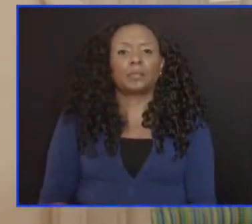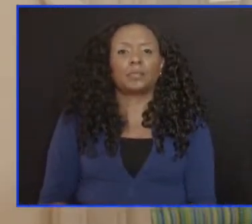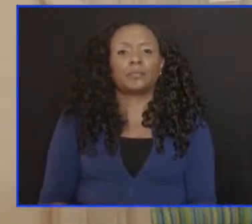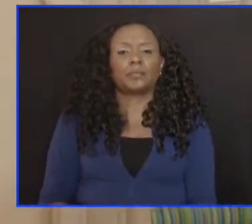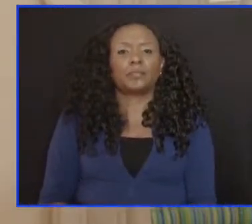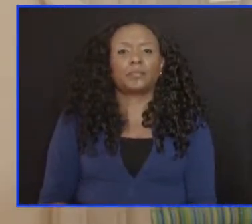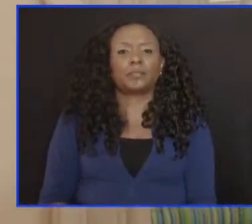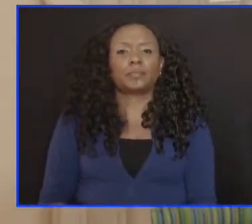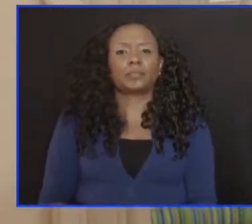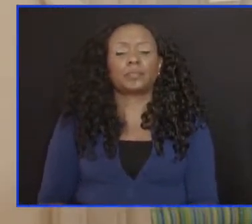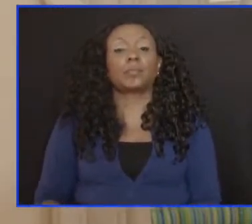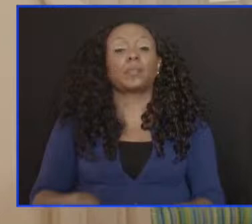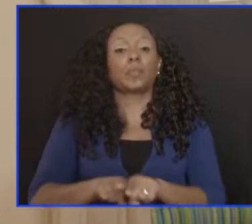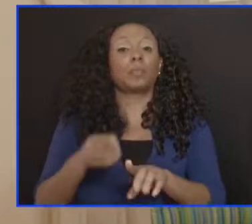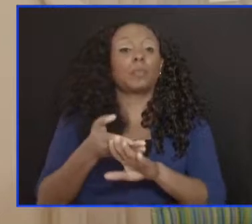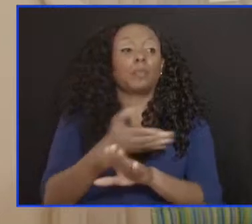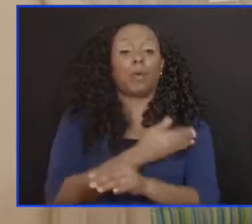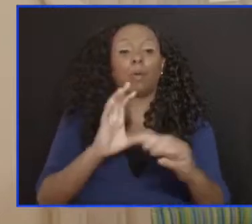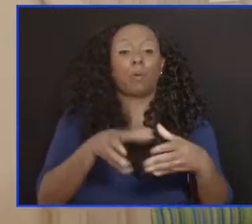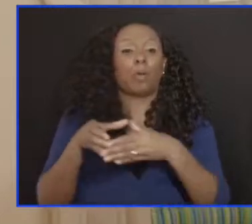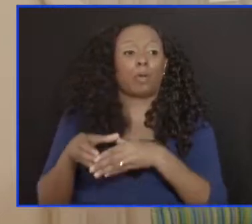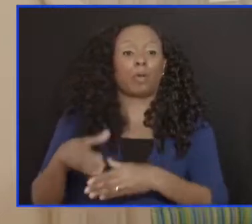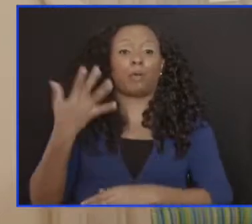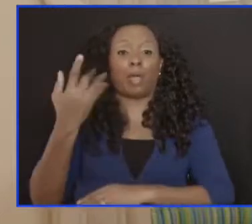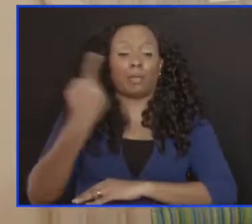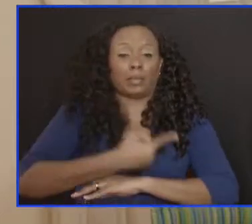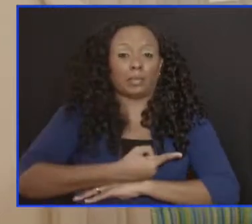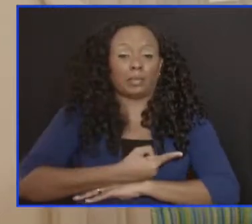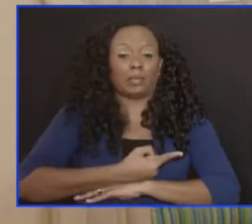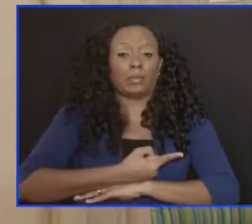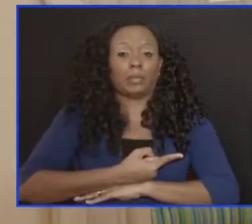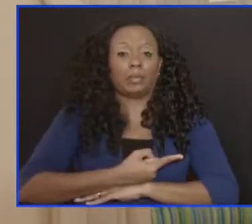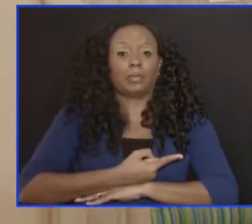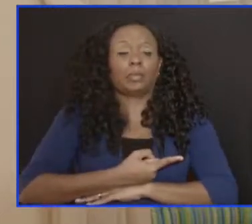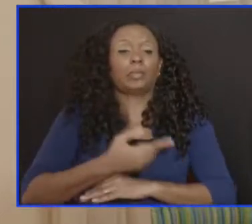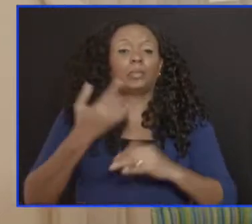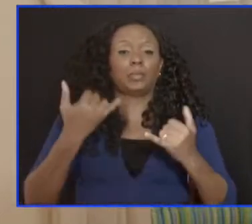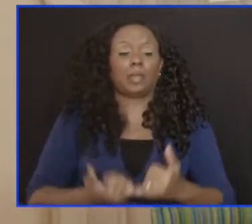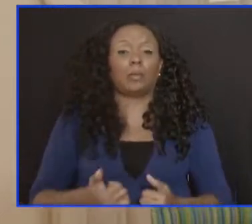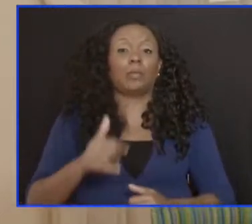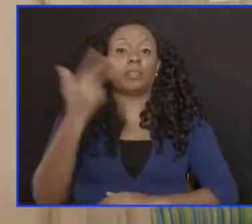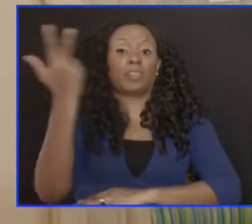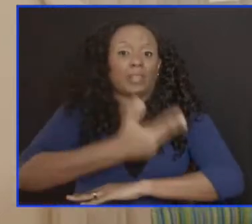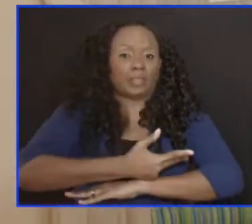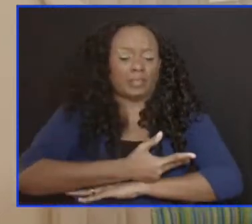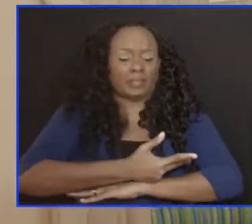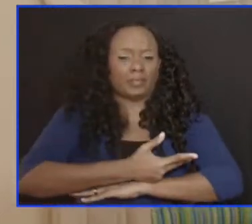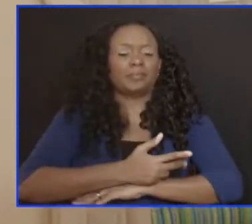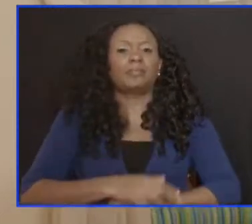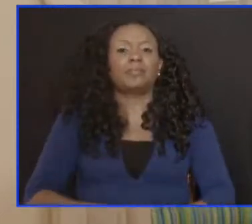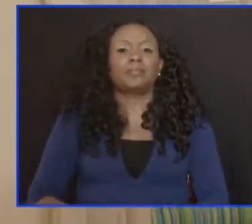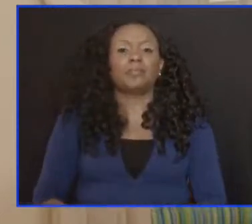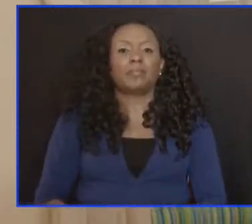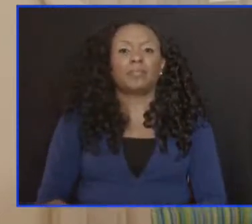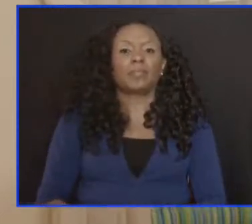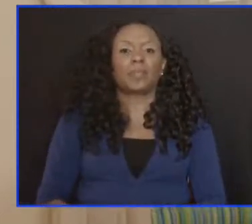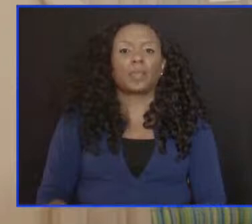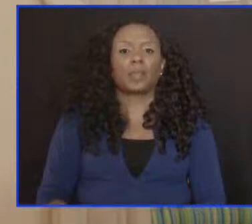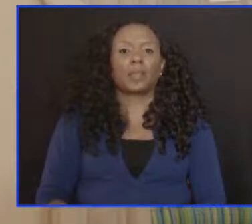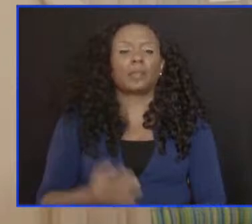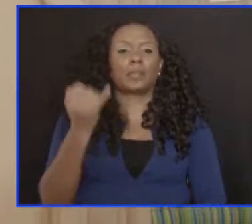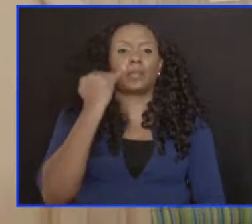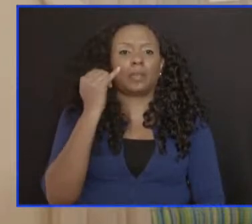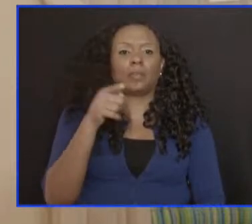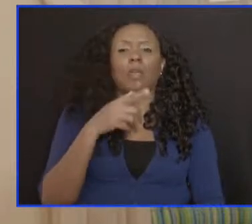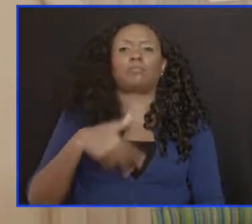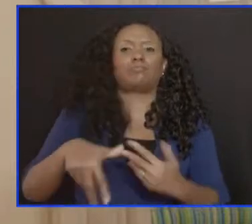of quarantine from 5 days, if there's testing involved, to 3 days. So if a person is exposed to